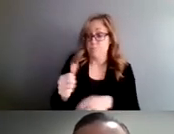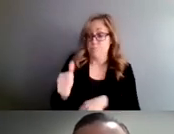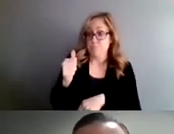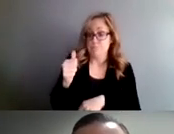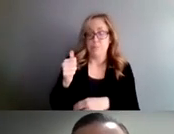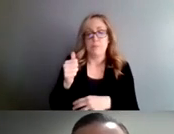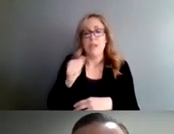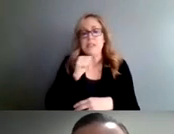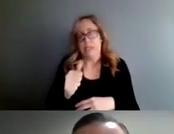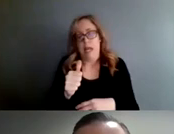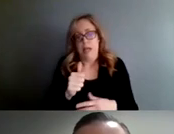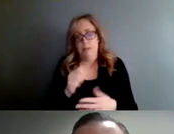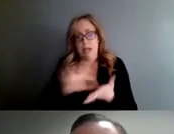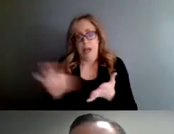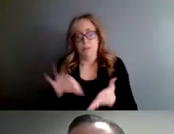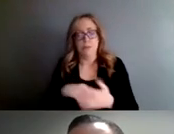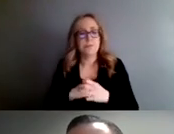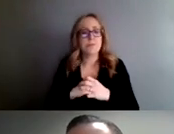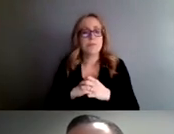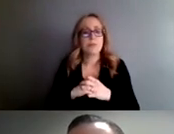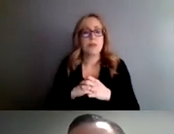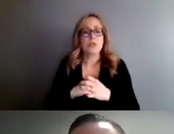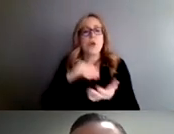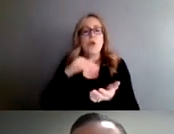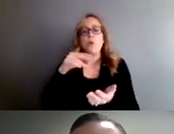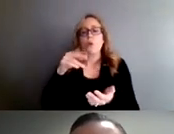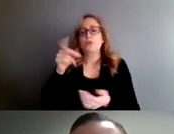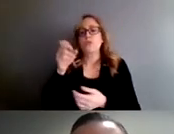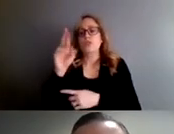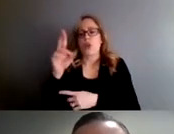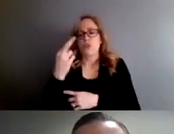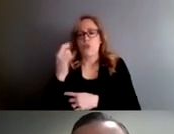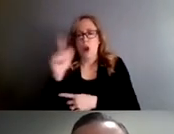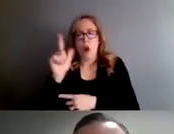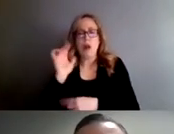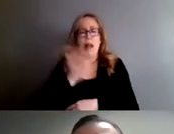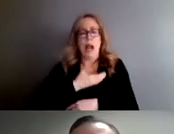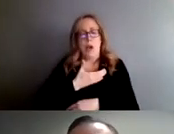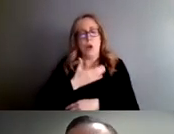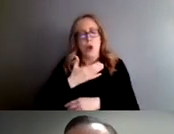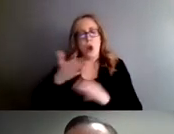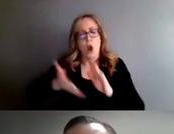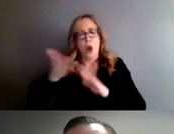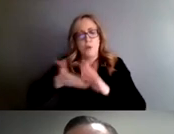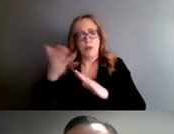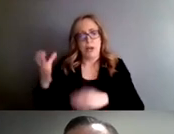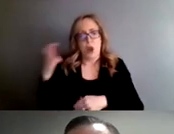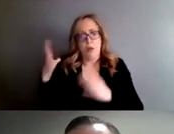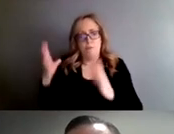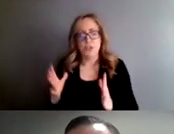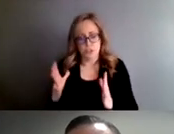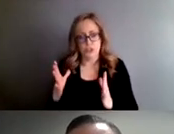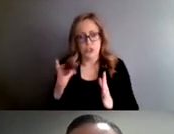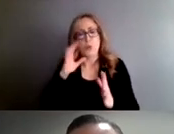slide. All right, so Dr. Hall, our Chief Operating Officer, is going to share with you what this will look like operationally